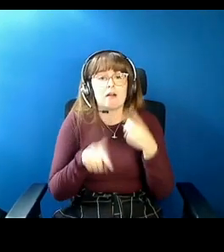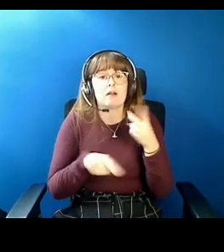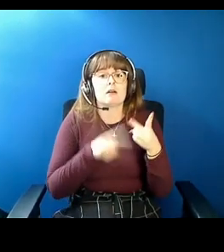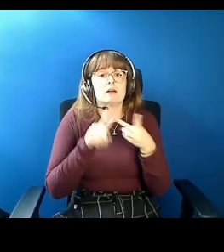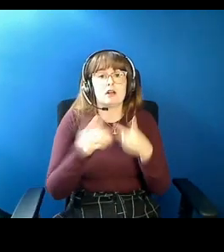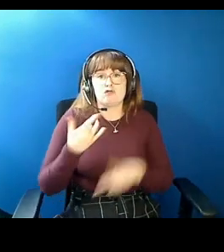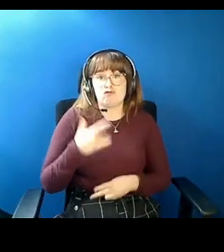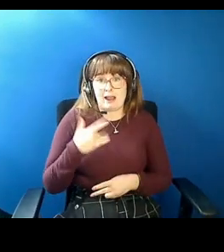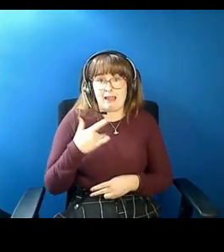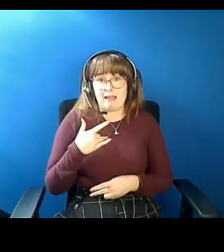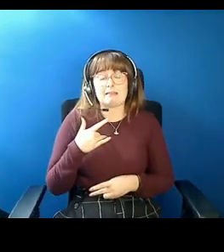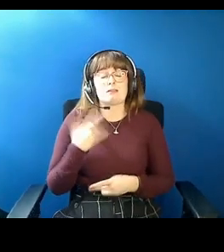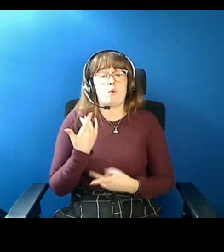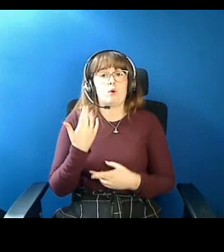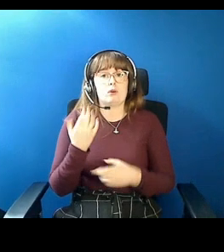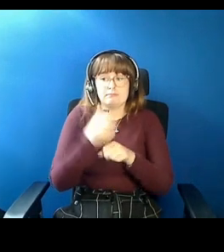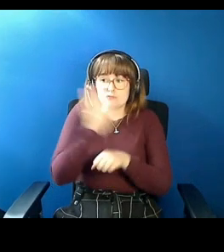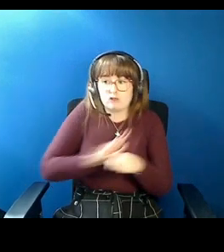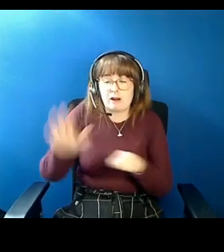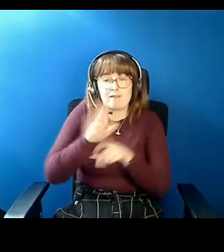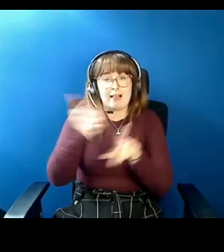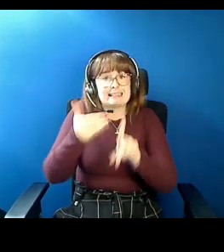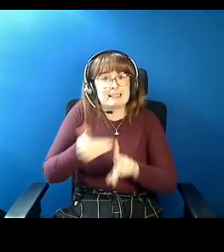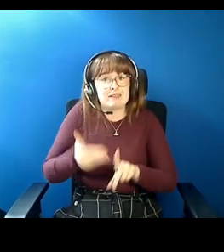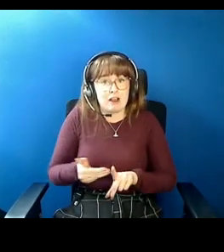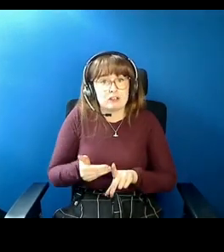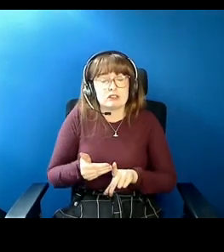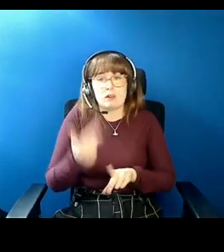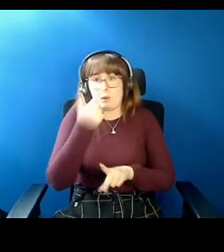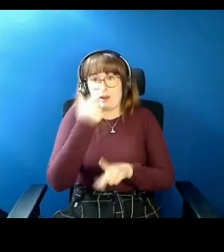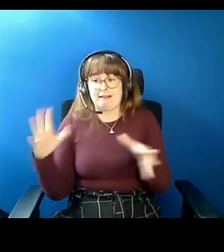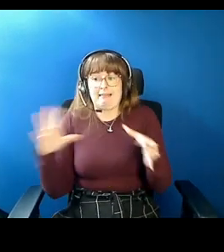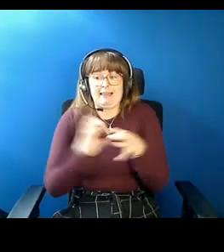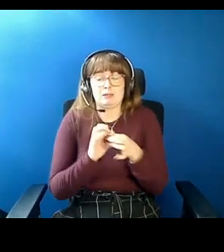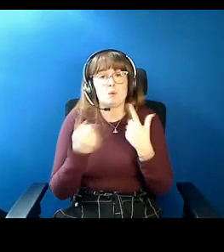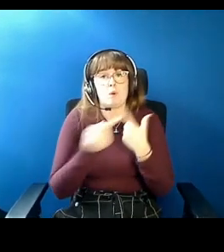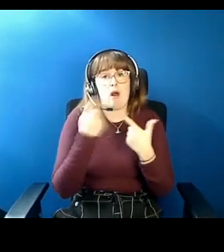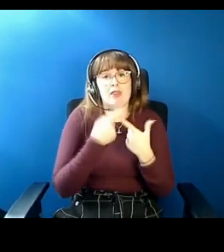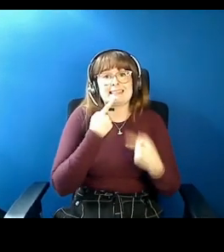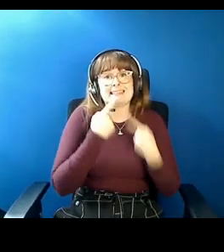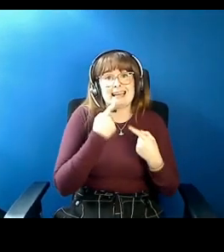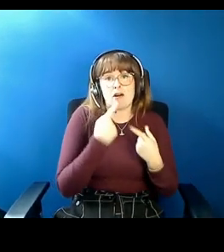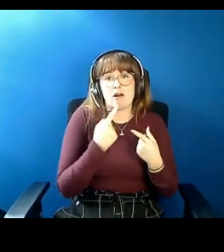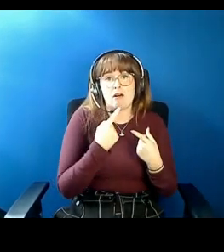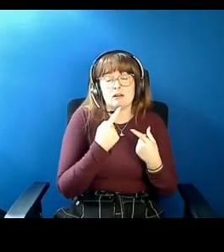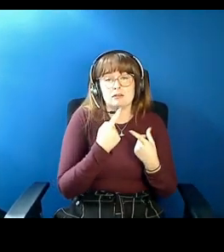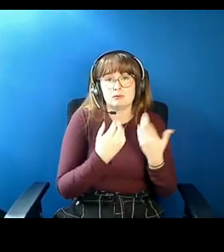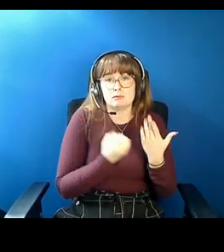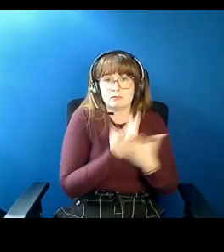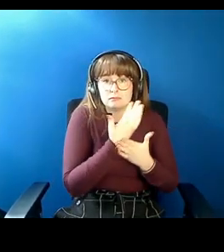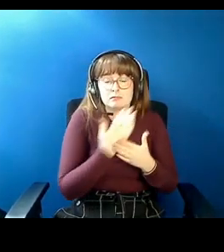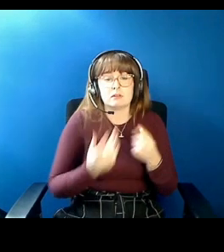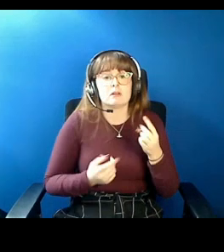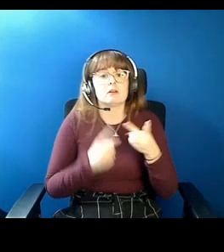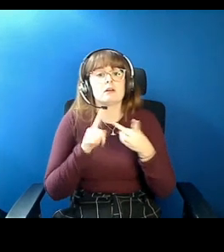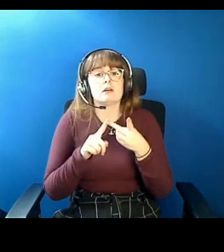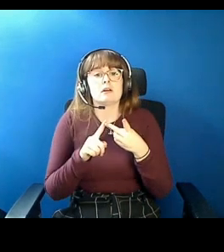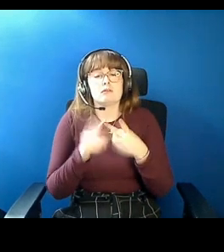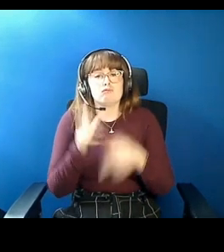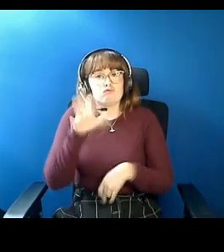as well as other geographical identifiers, which allow the data to be connected to other data sources. It also includes things like property attributes, so